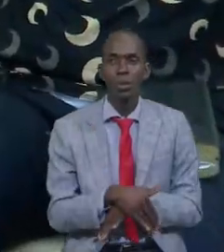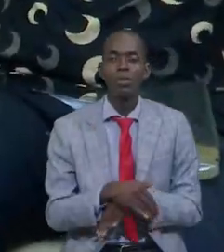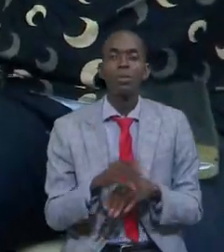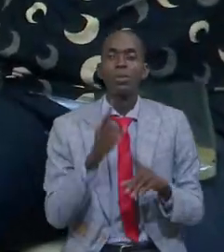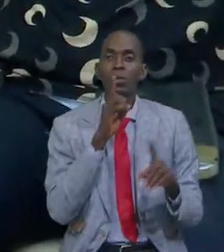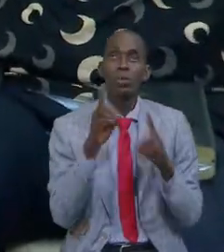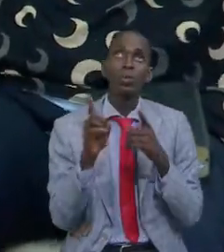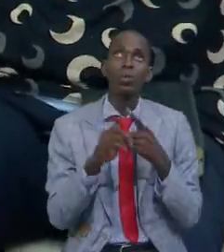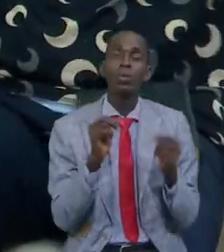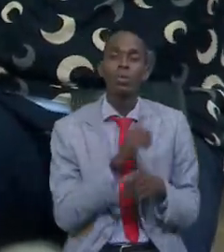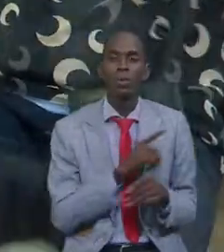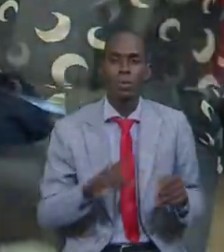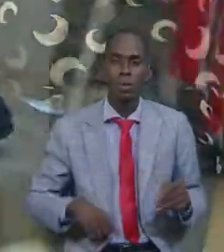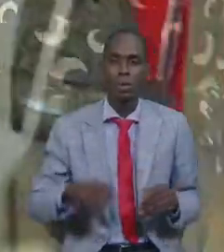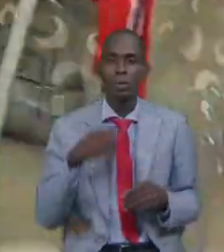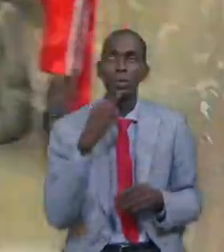want